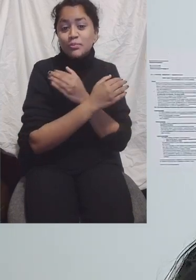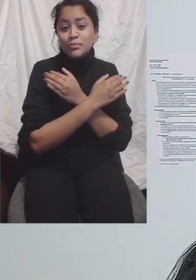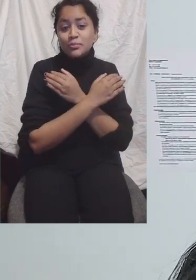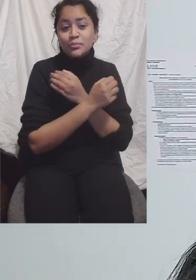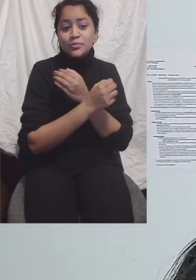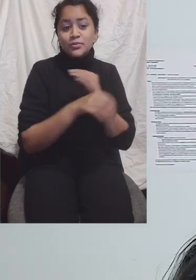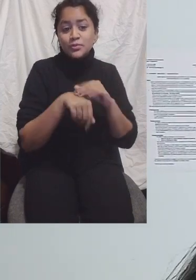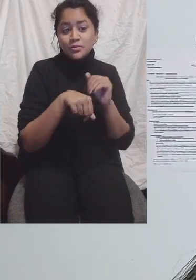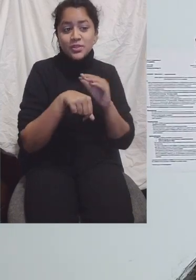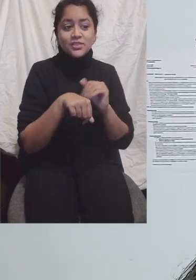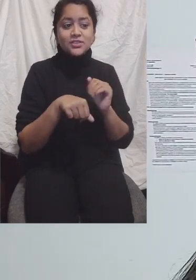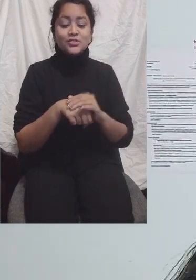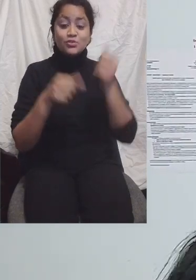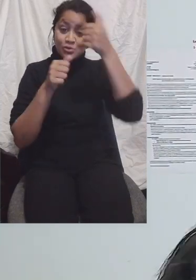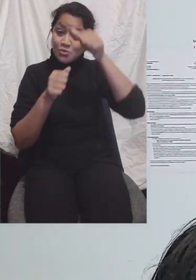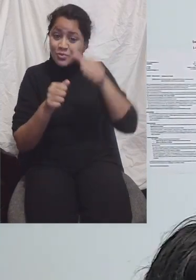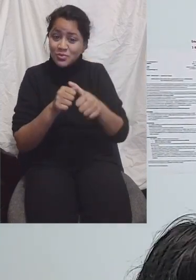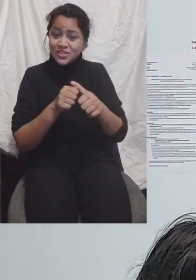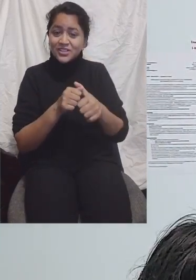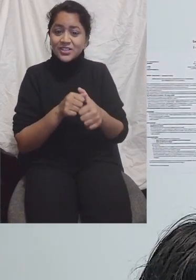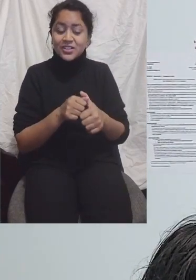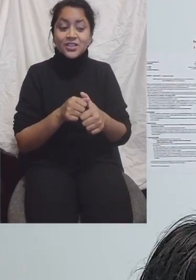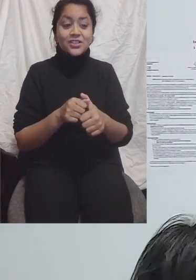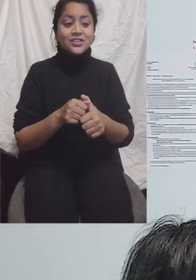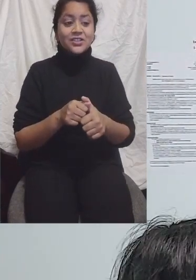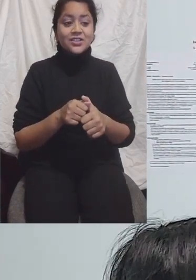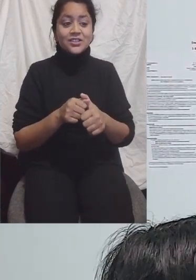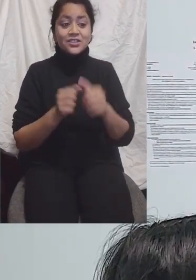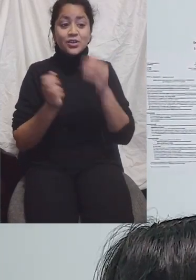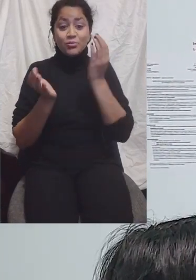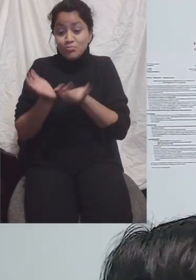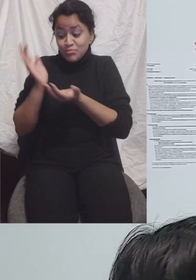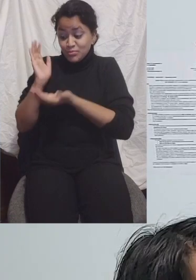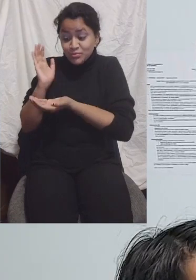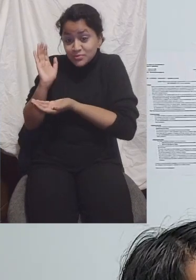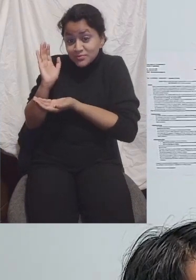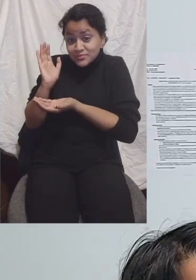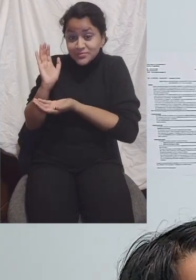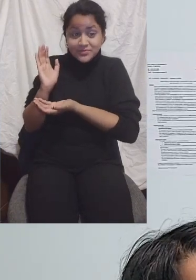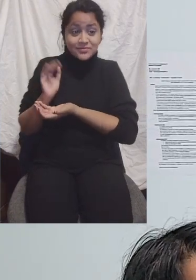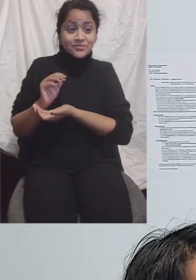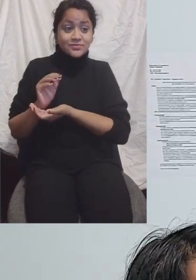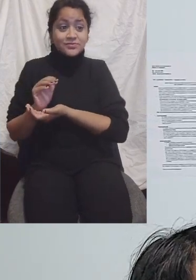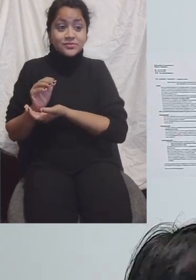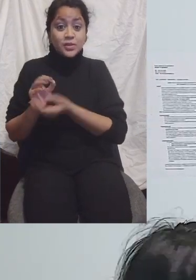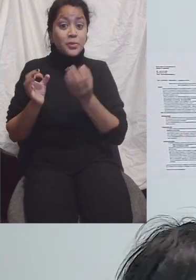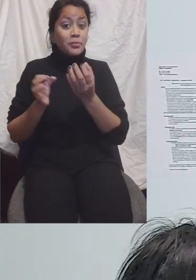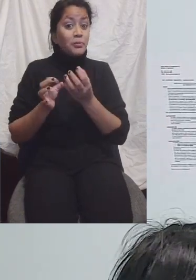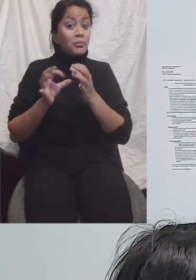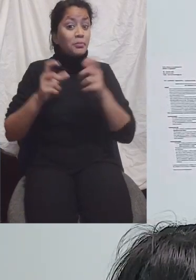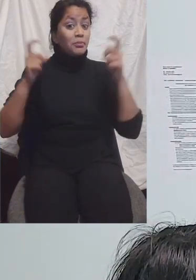see. You know, so love your pets, value your pets. They love mics. And you know,